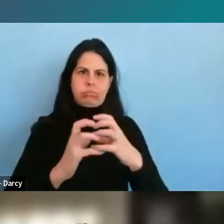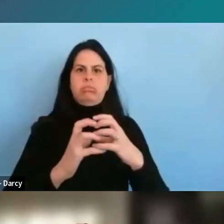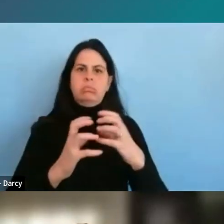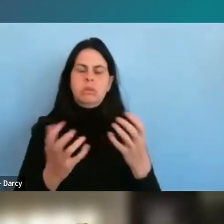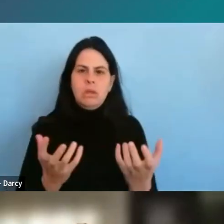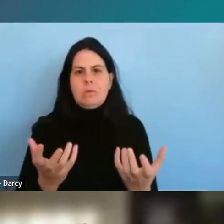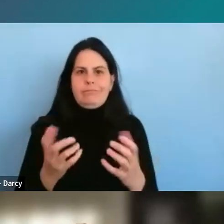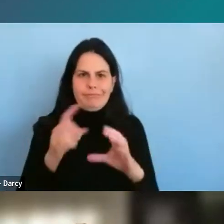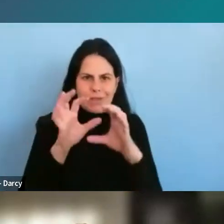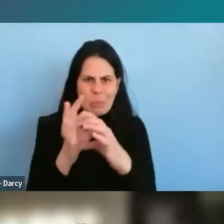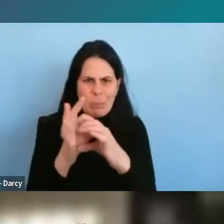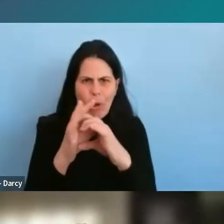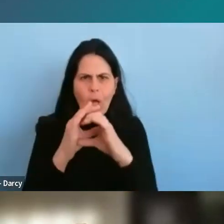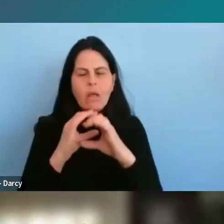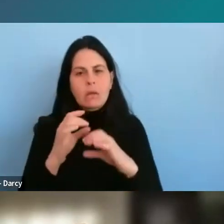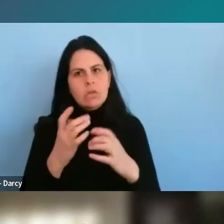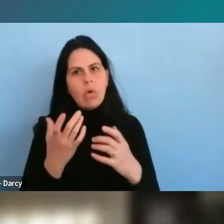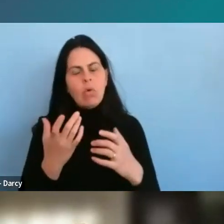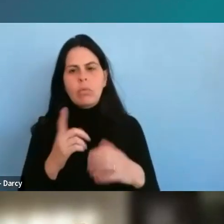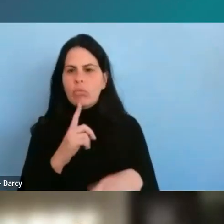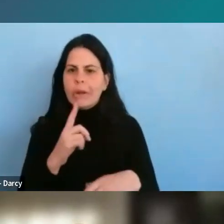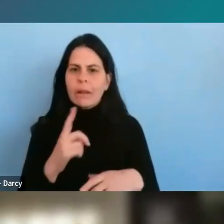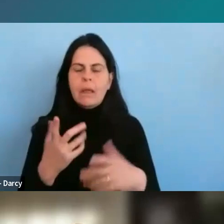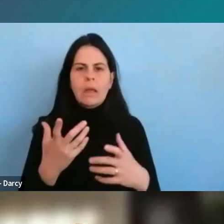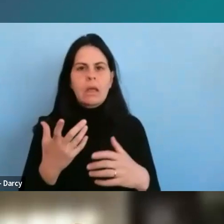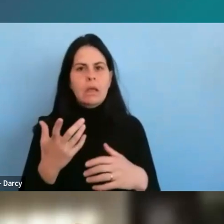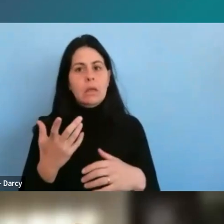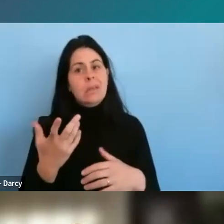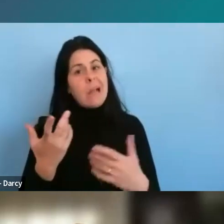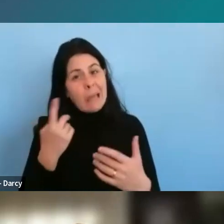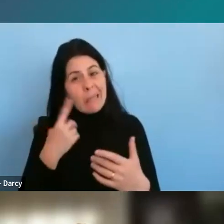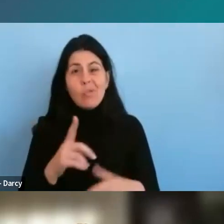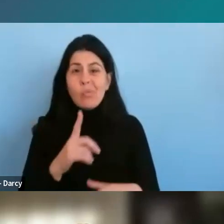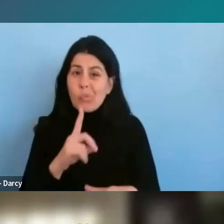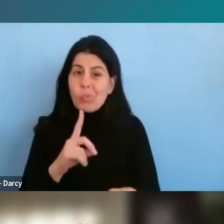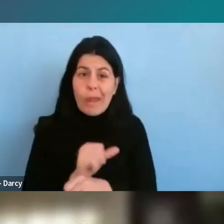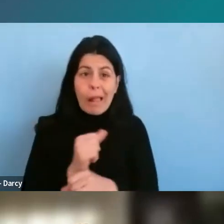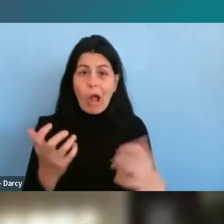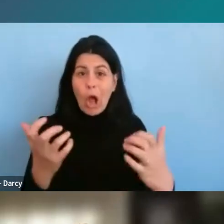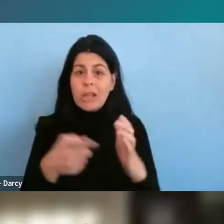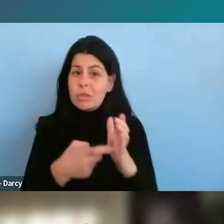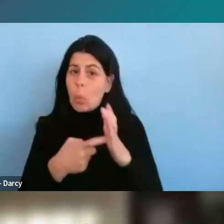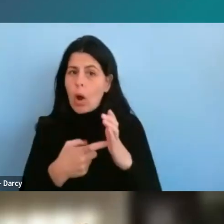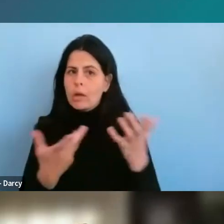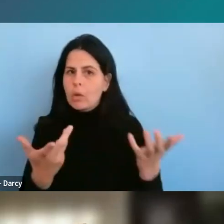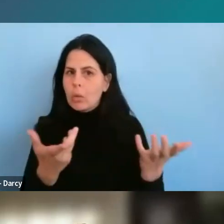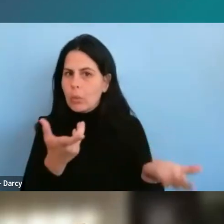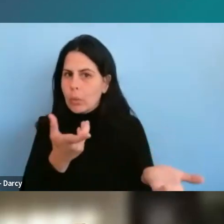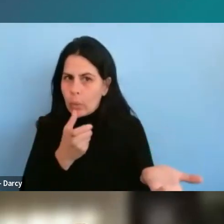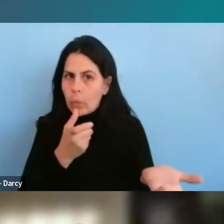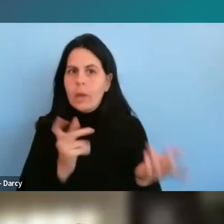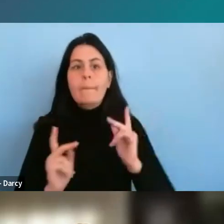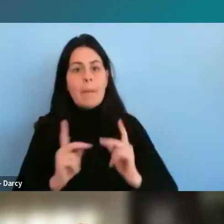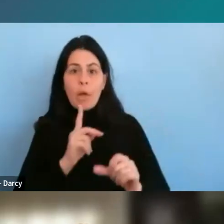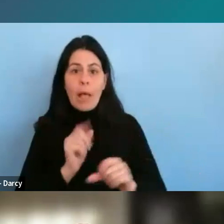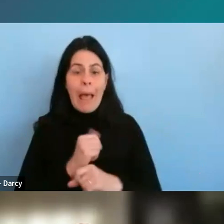but when it boils down to it, I think our main mandates will be people who have caregiving experience and people who